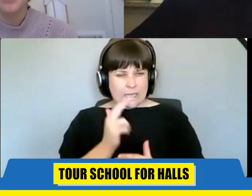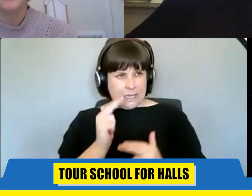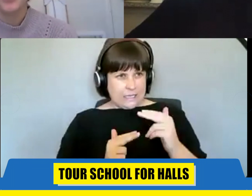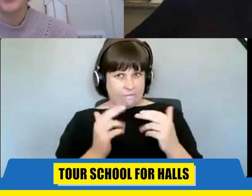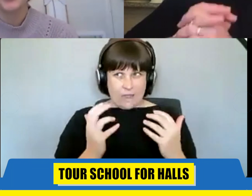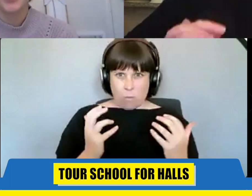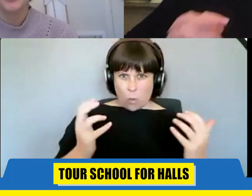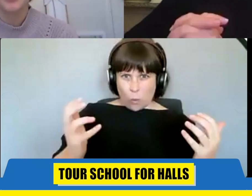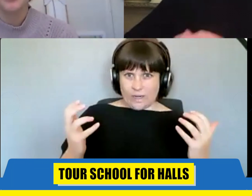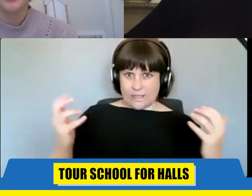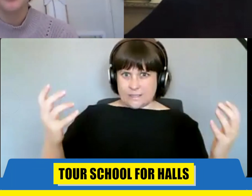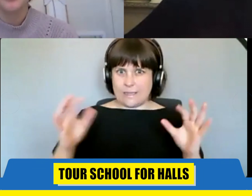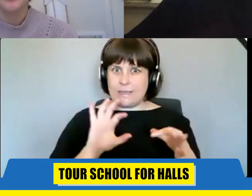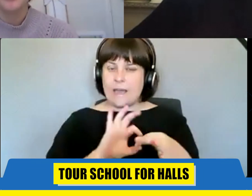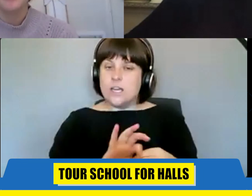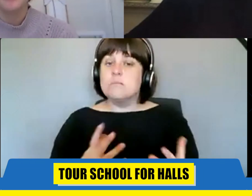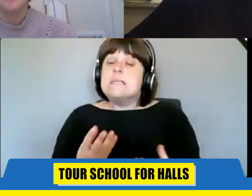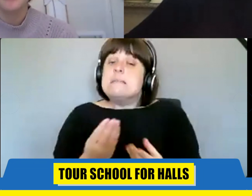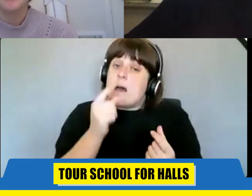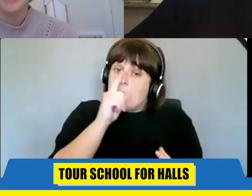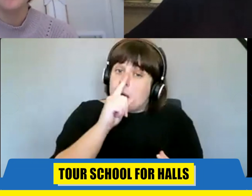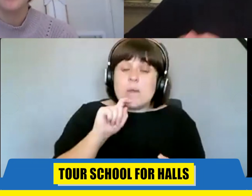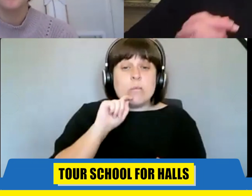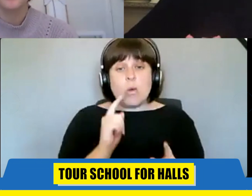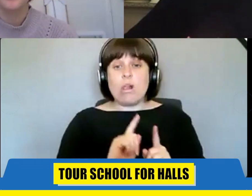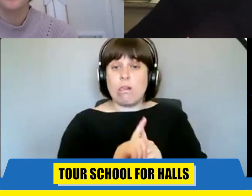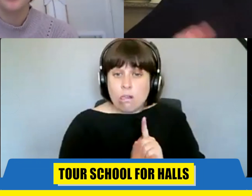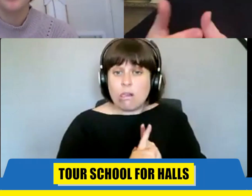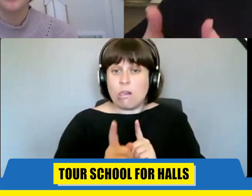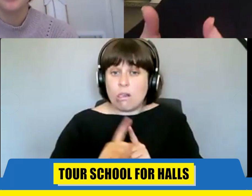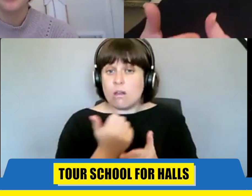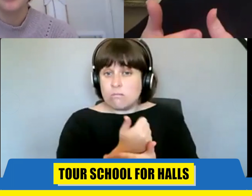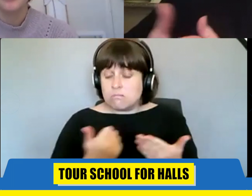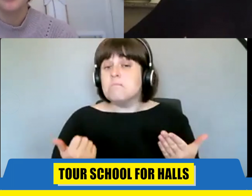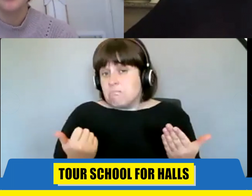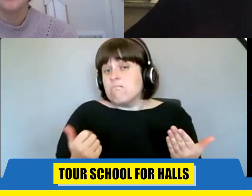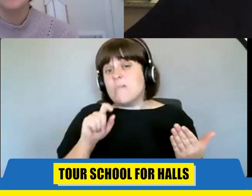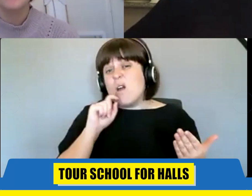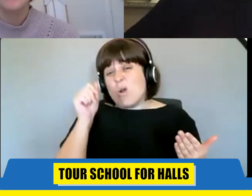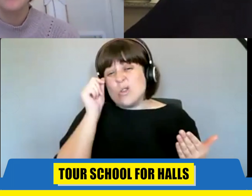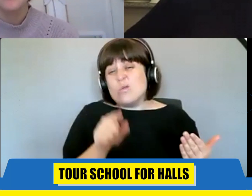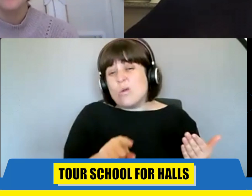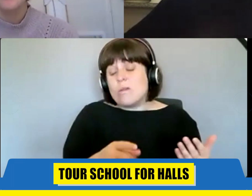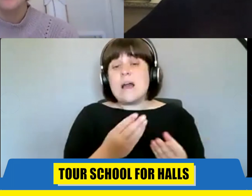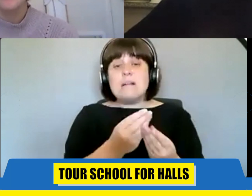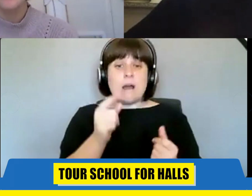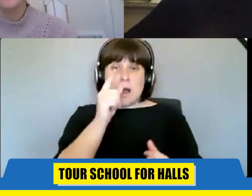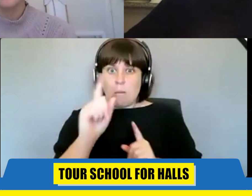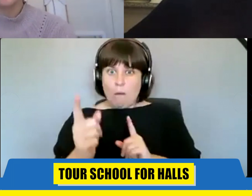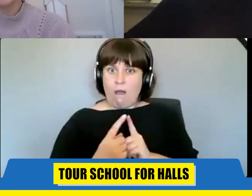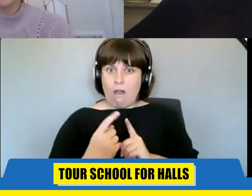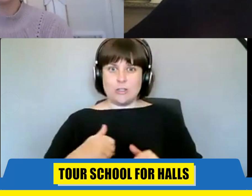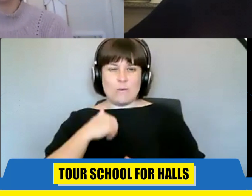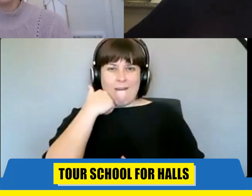audiences. Some people, of course, will come a lot more often than that. Some people, you probably know this, they will come to everything you